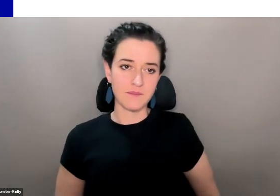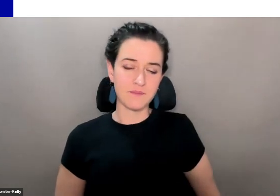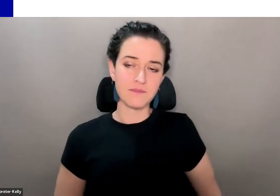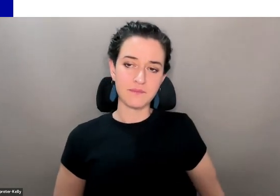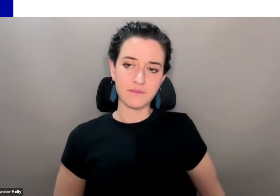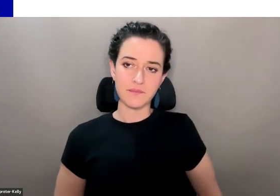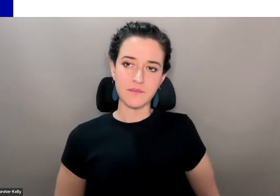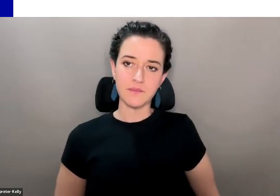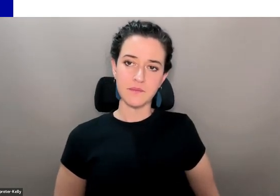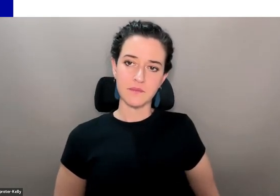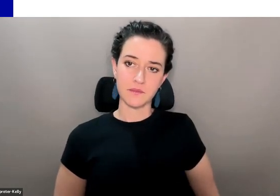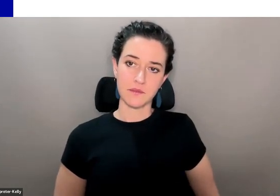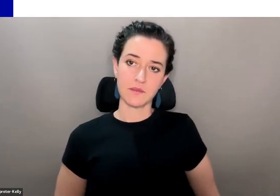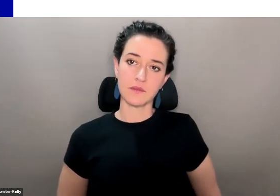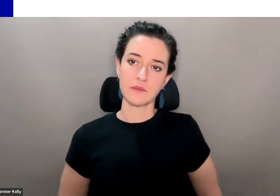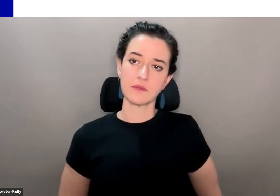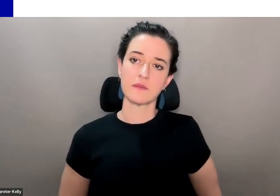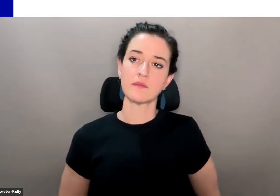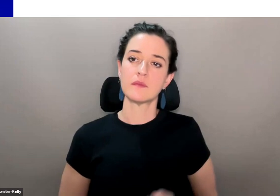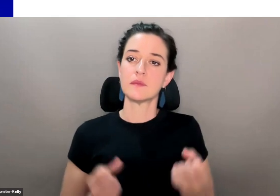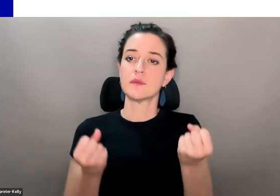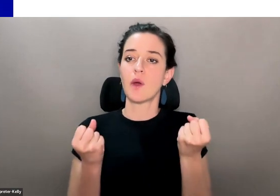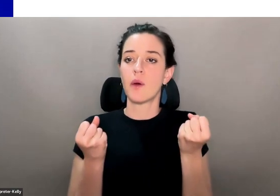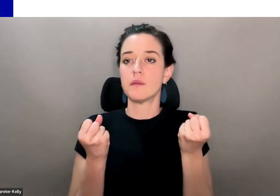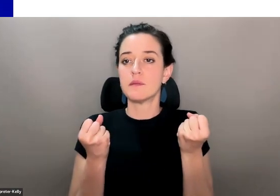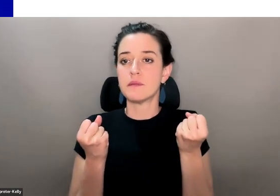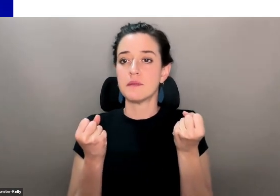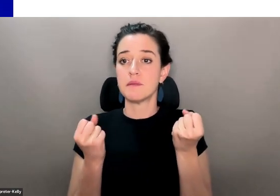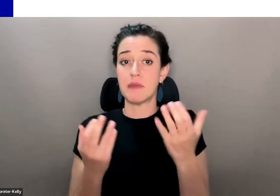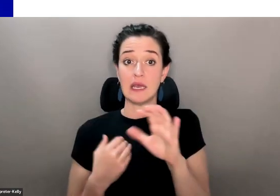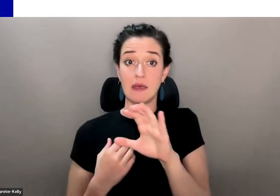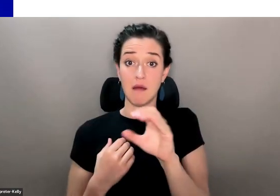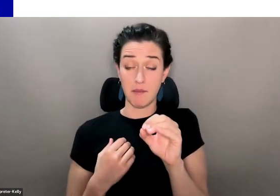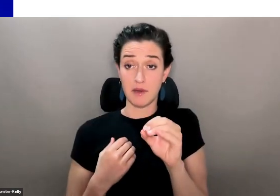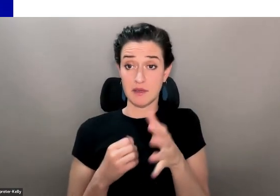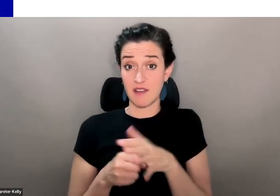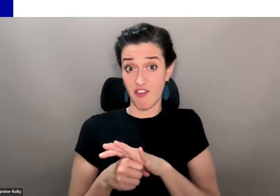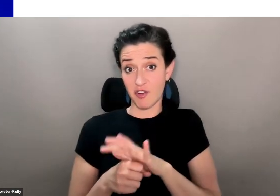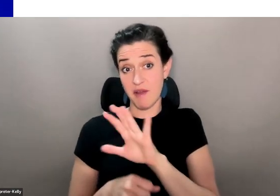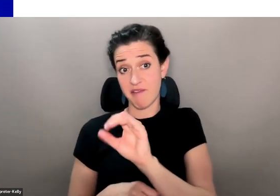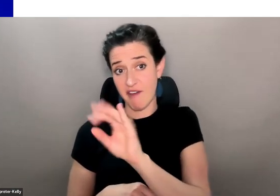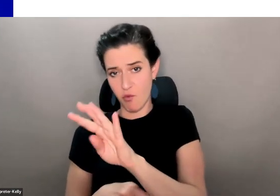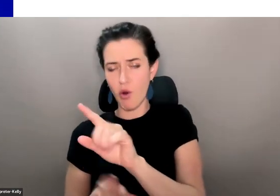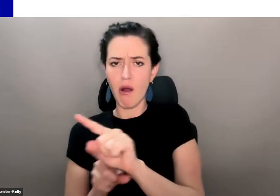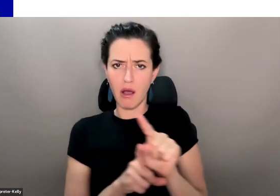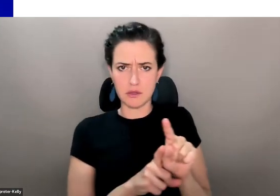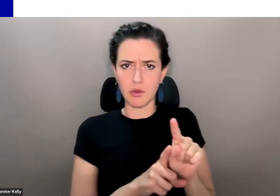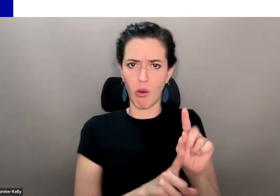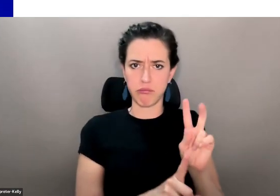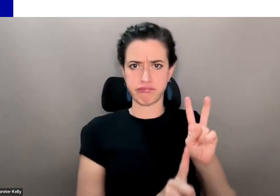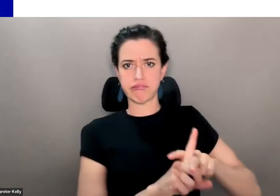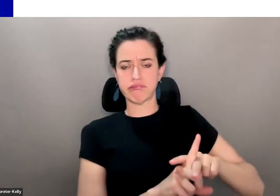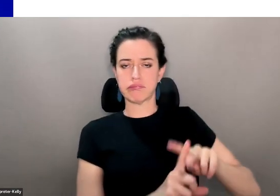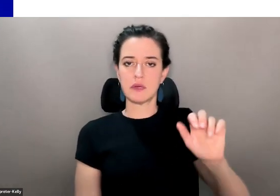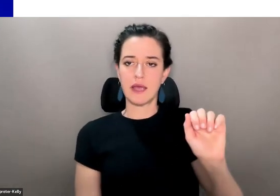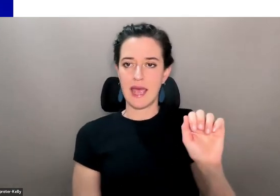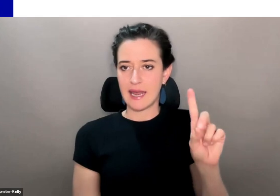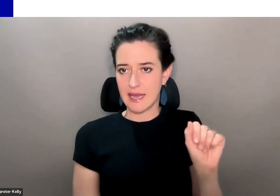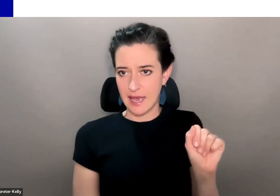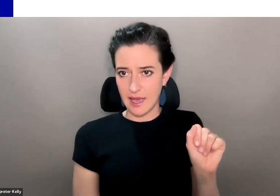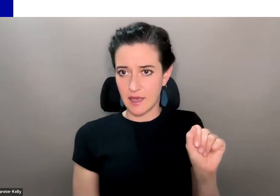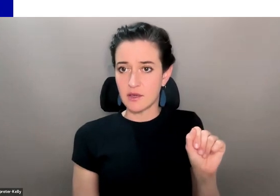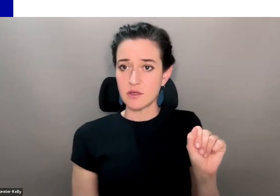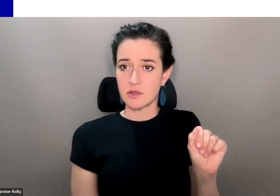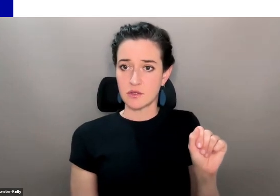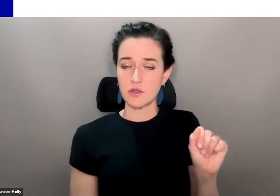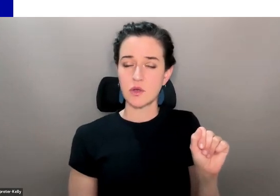already mentioned, many entities covered by this Section 504 rule are also covered by the ADA. And we've